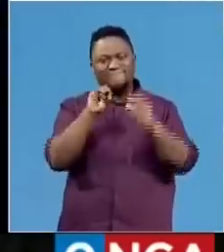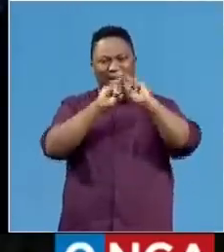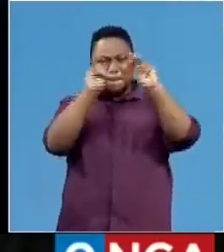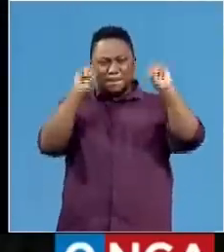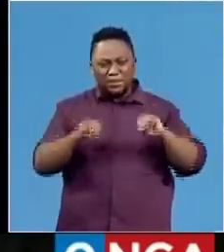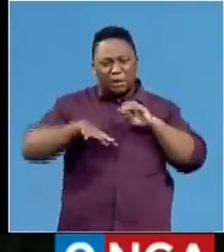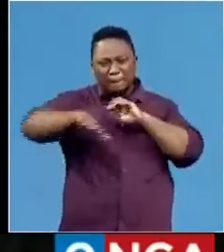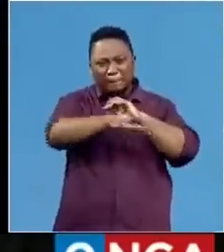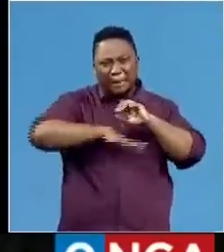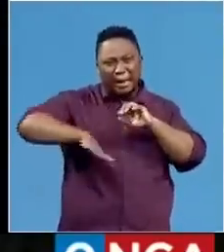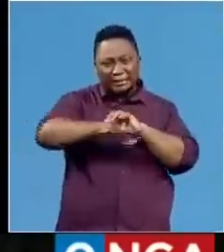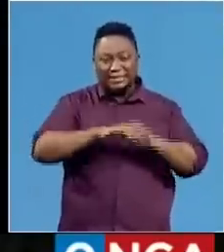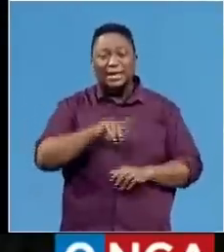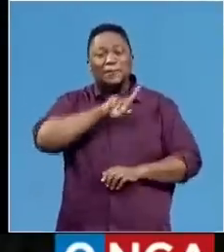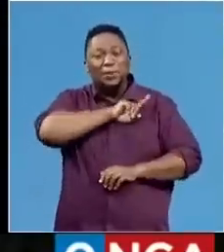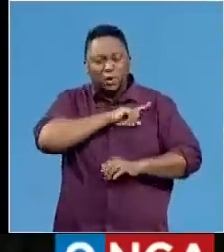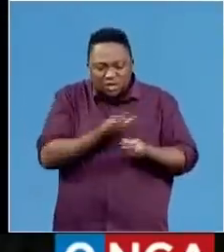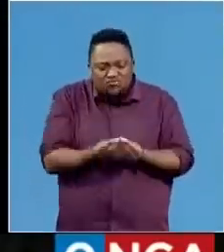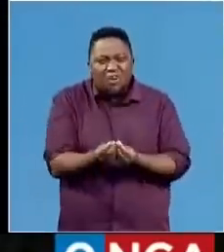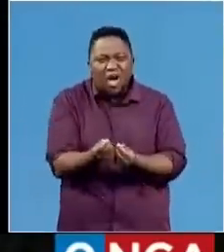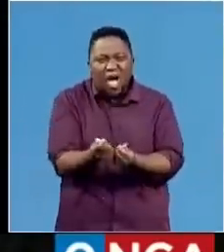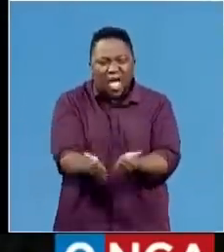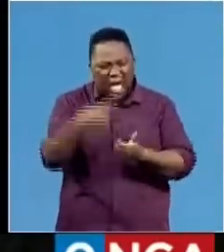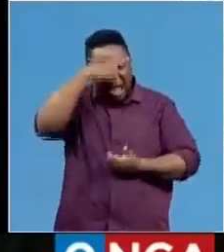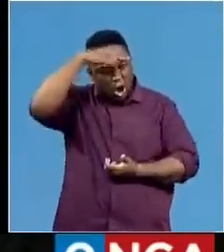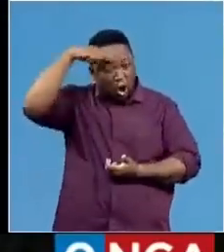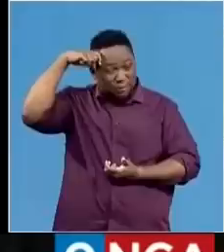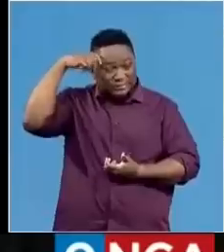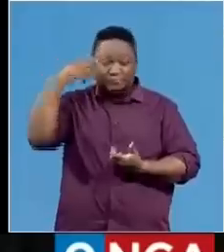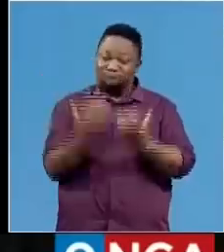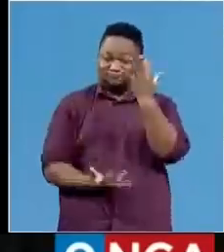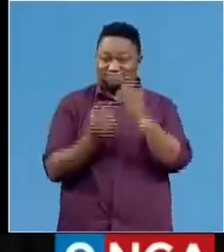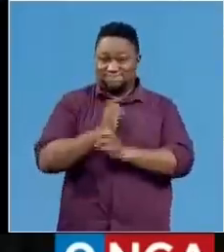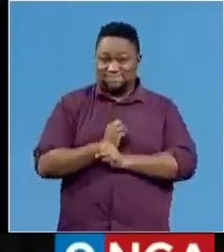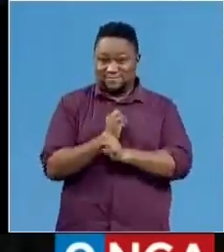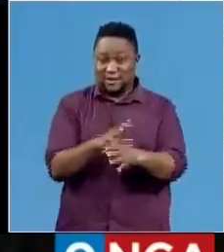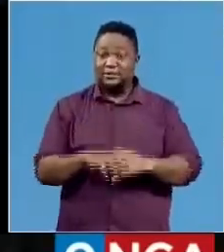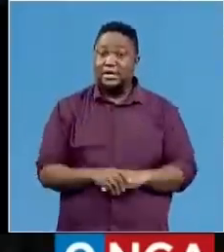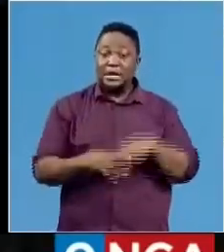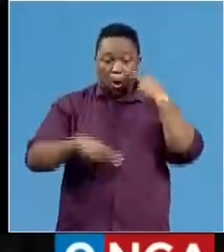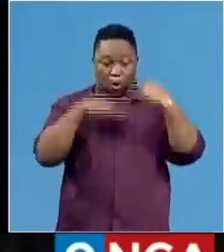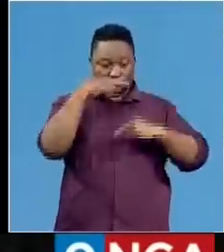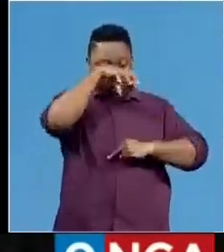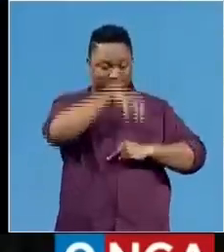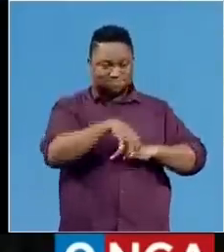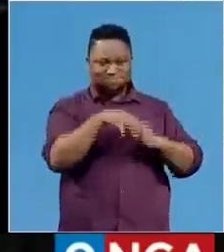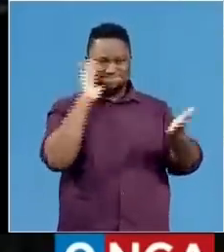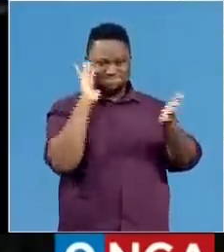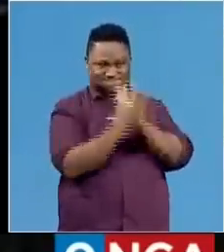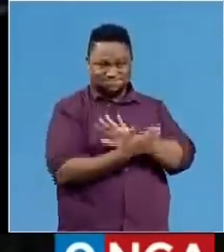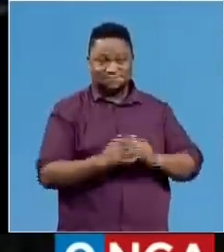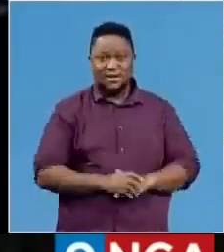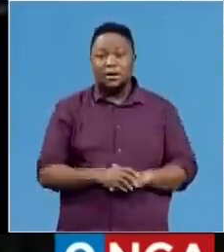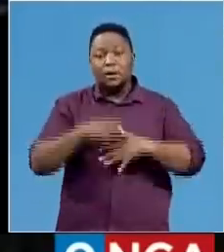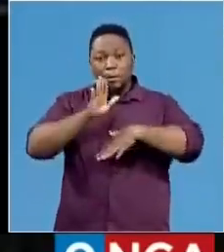morning. Fueled by dry brush as well as high temperatures, the fire has destroyed the Rhodes Memorial restaurant and Mostert Mill. Our reporter